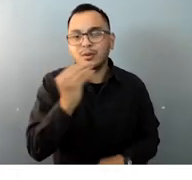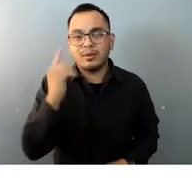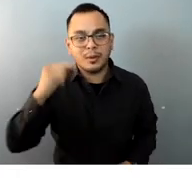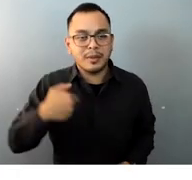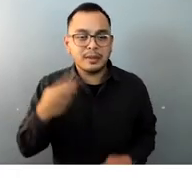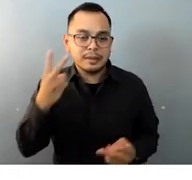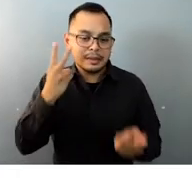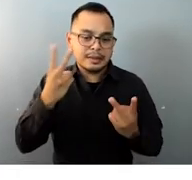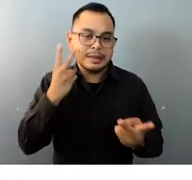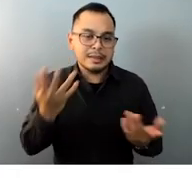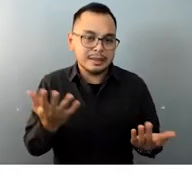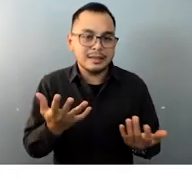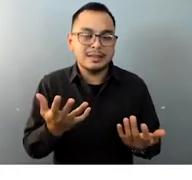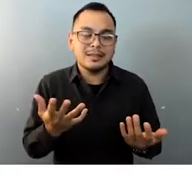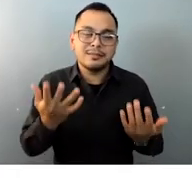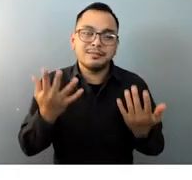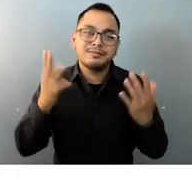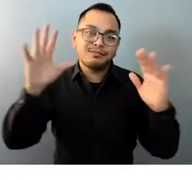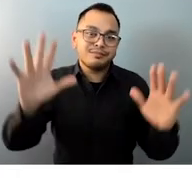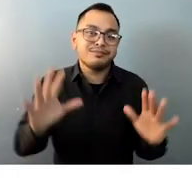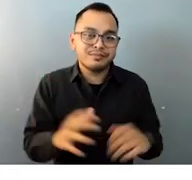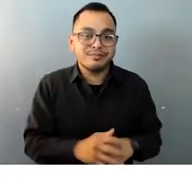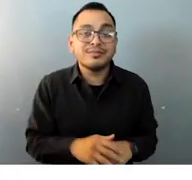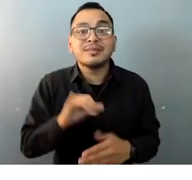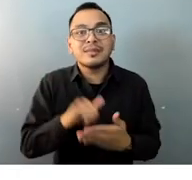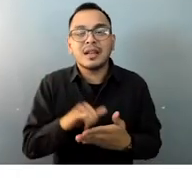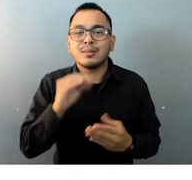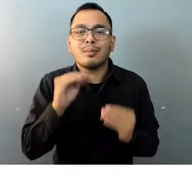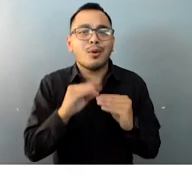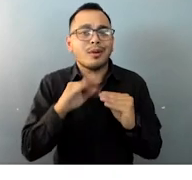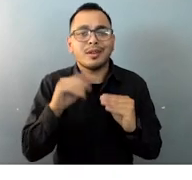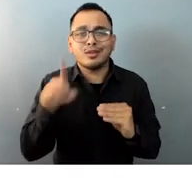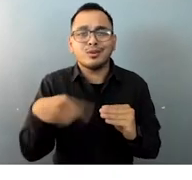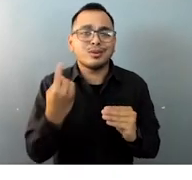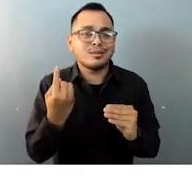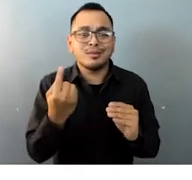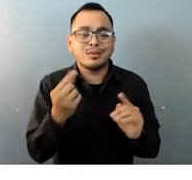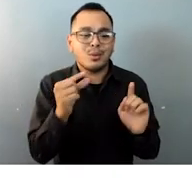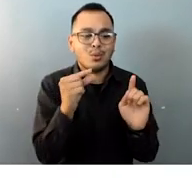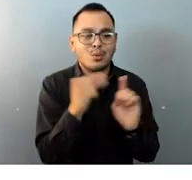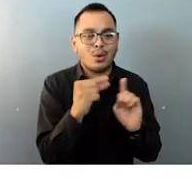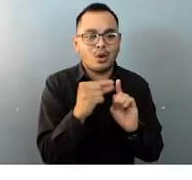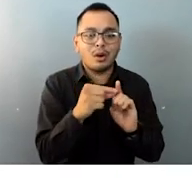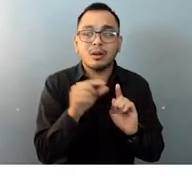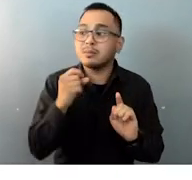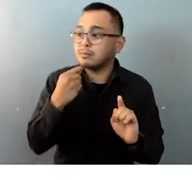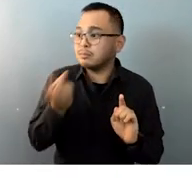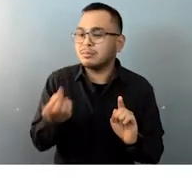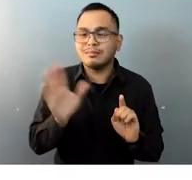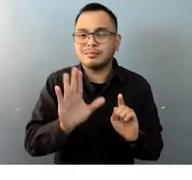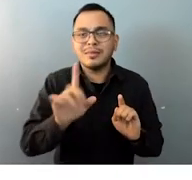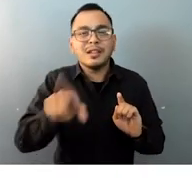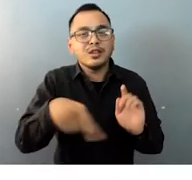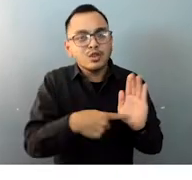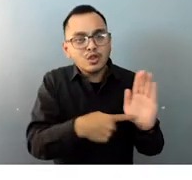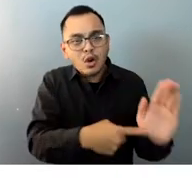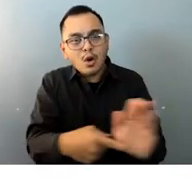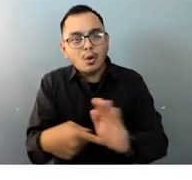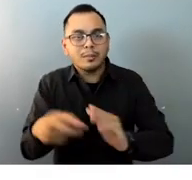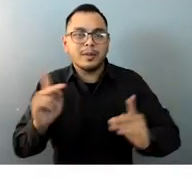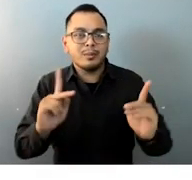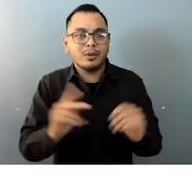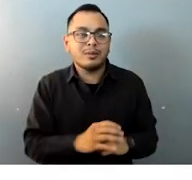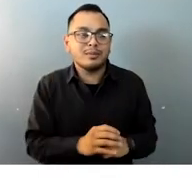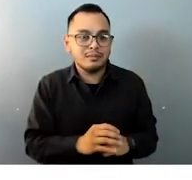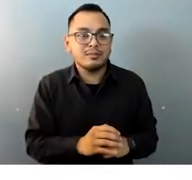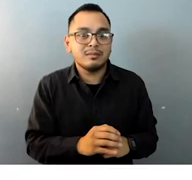it was so beautiful for me to see and so extraordinary. And this is far more than just words can tell you. He showed everybody who